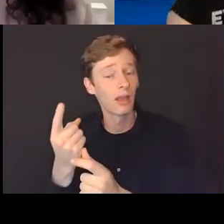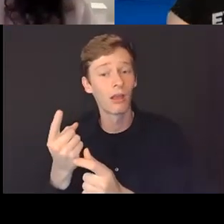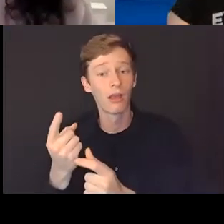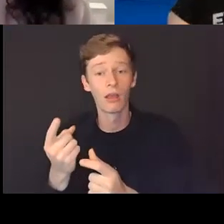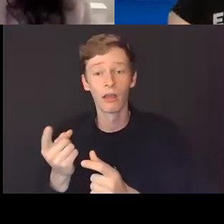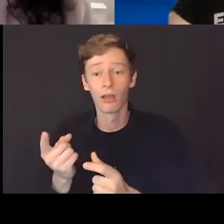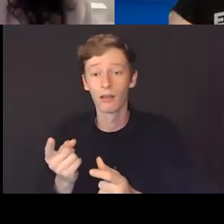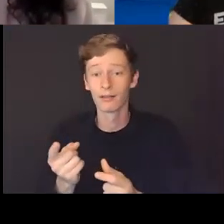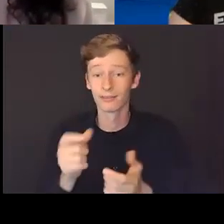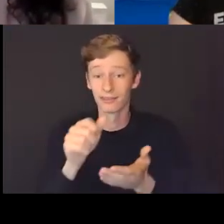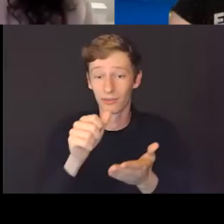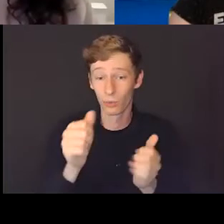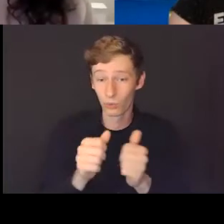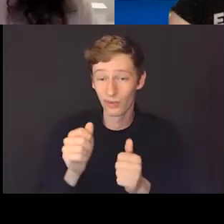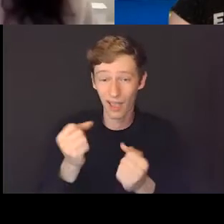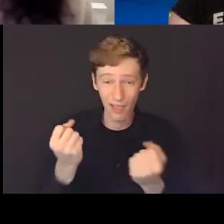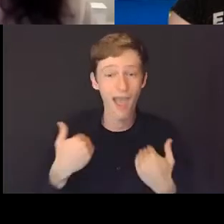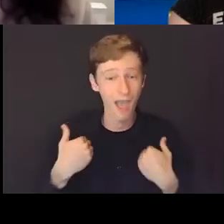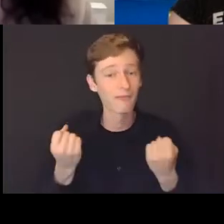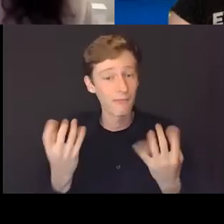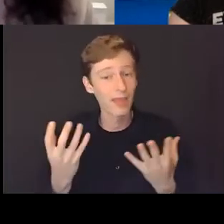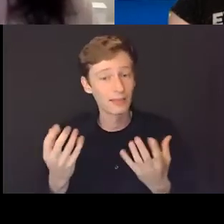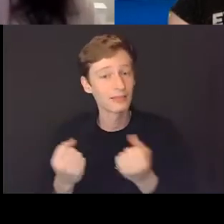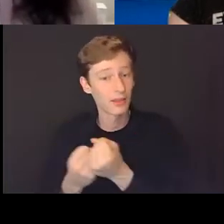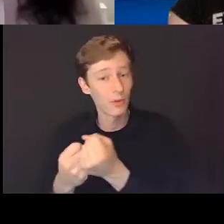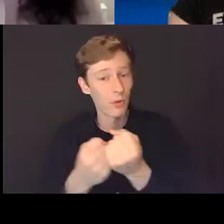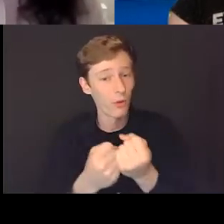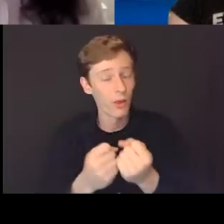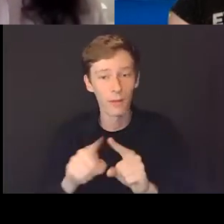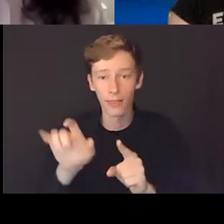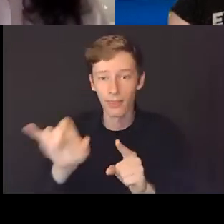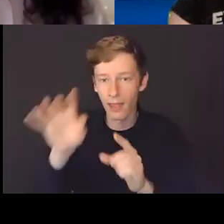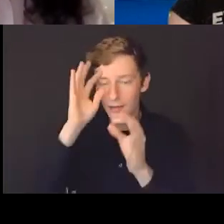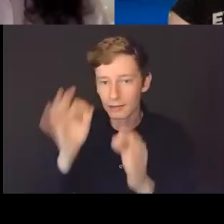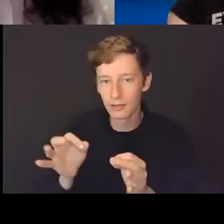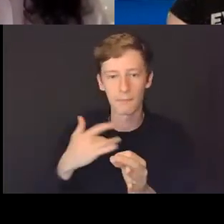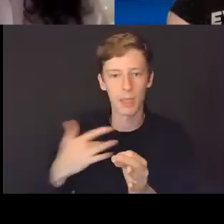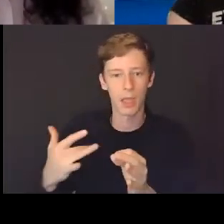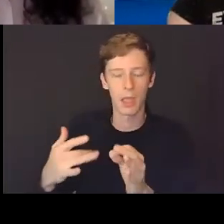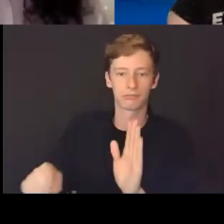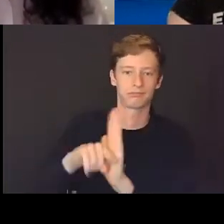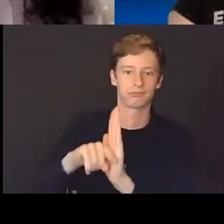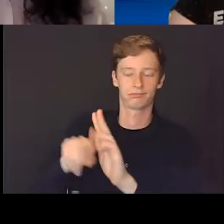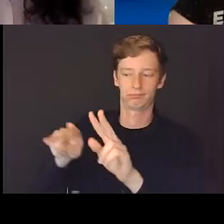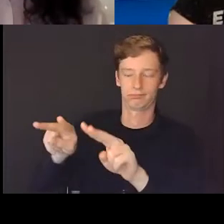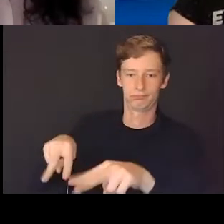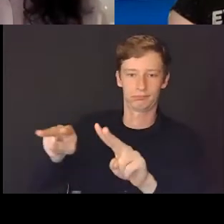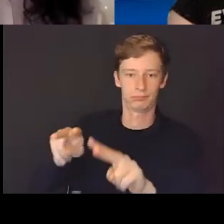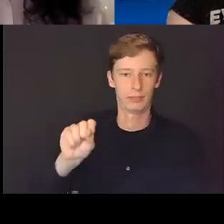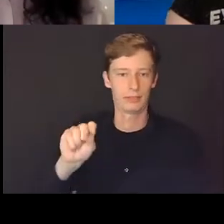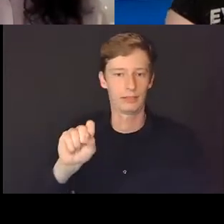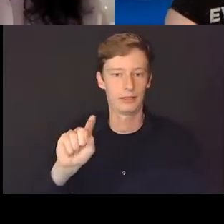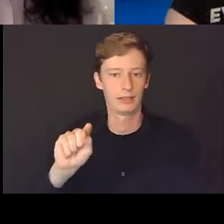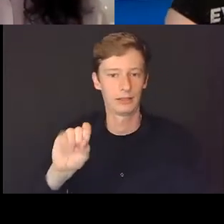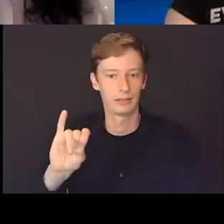with all the support that's out there, because this is a decision that is so stigmatized in our culture. So again, our work is